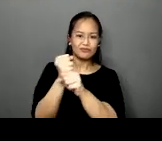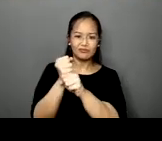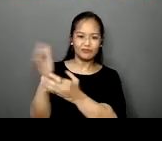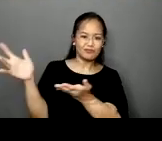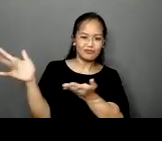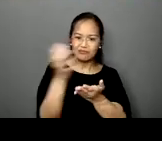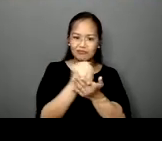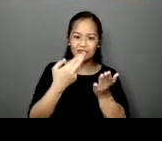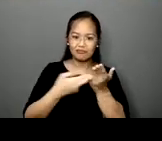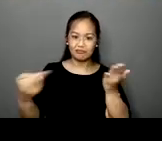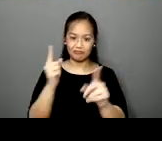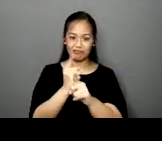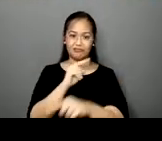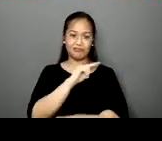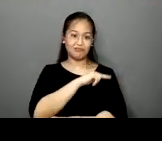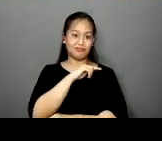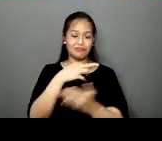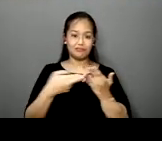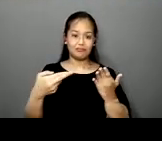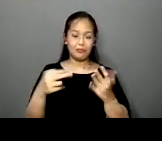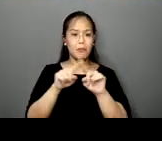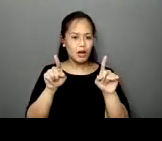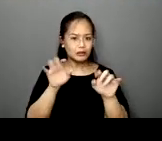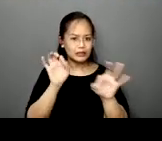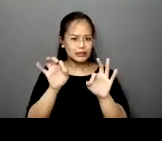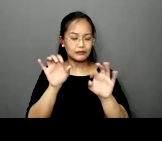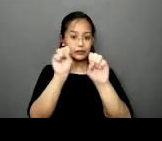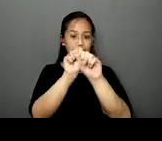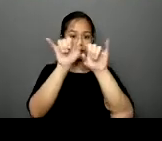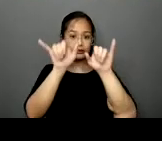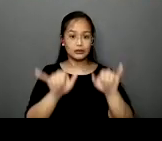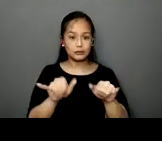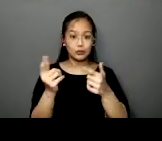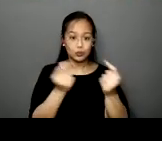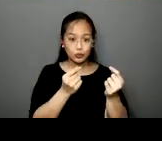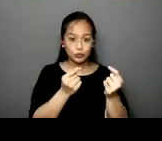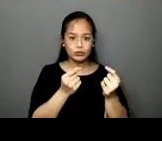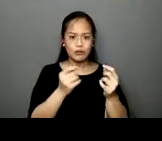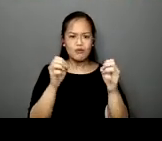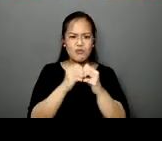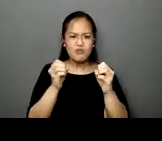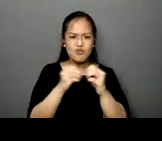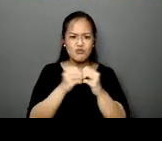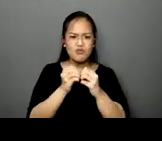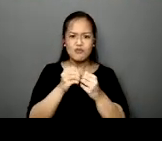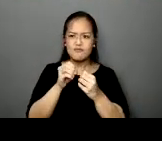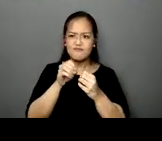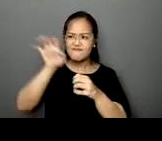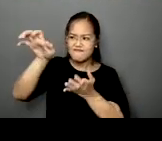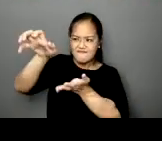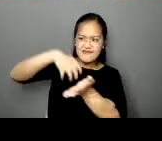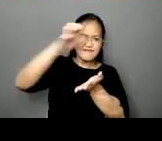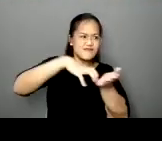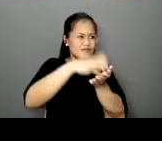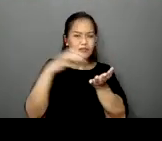But if we have a system that consumes more than it gives back, then it's only natural to say